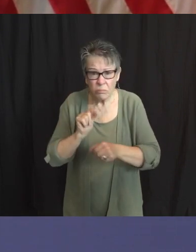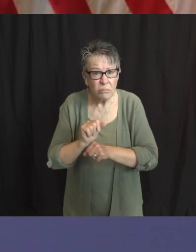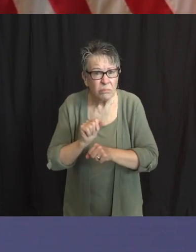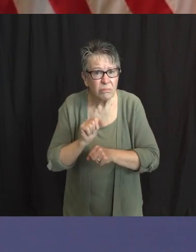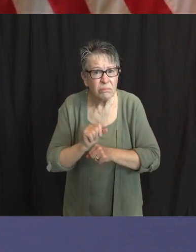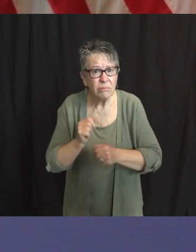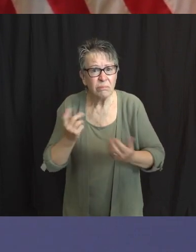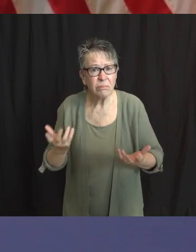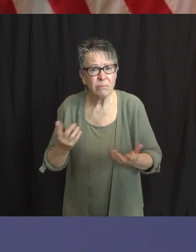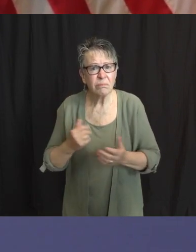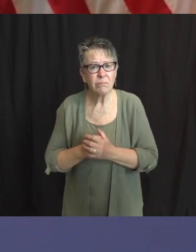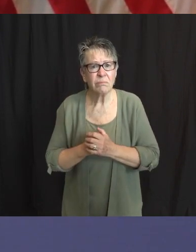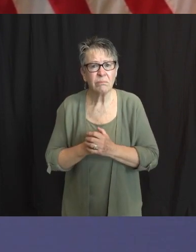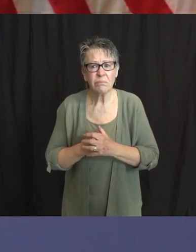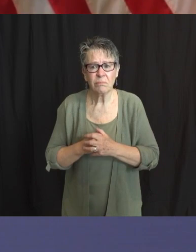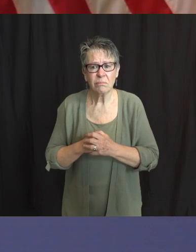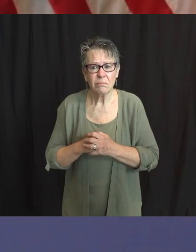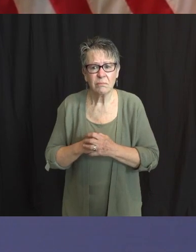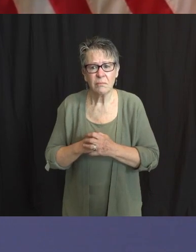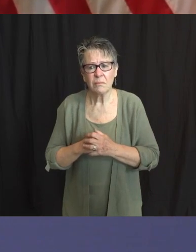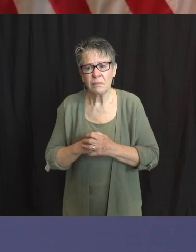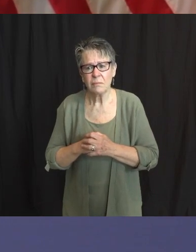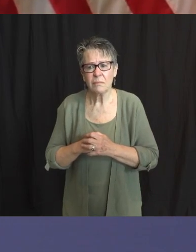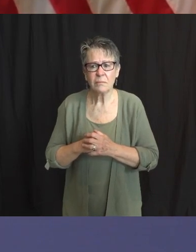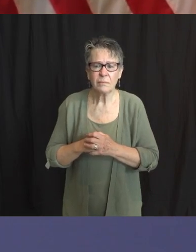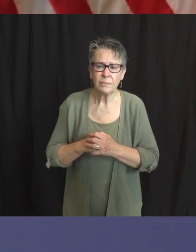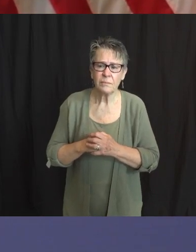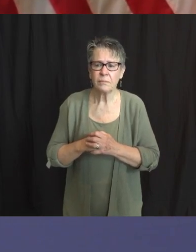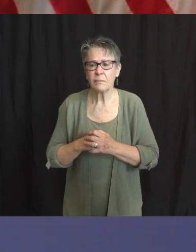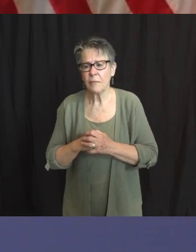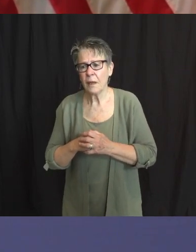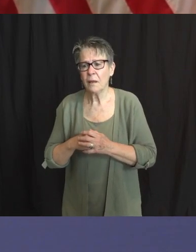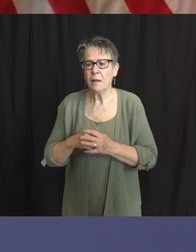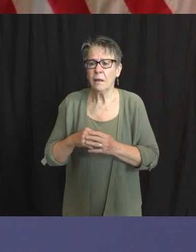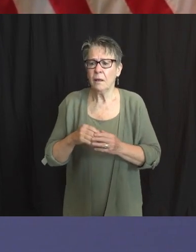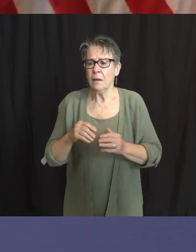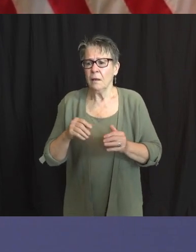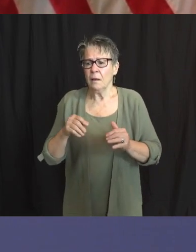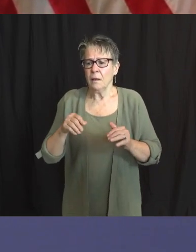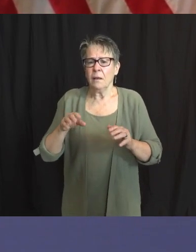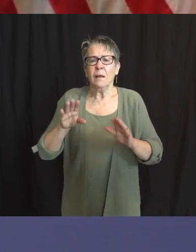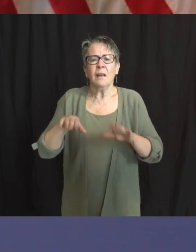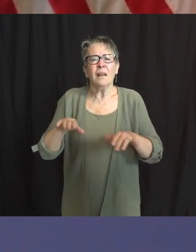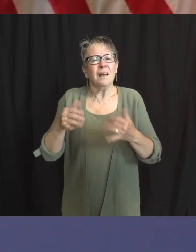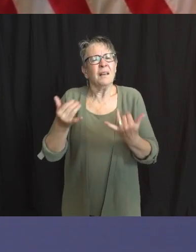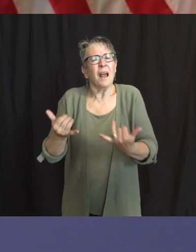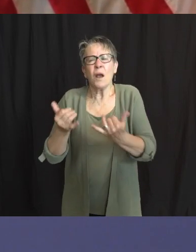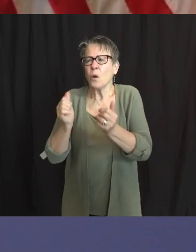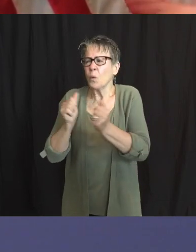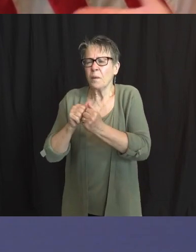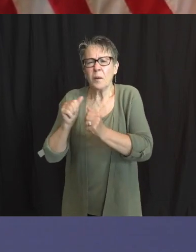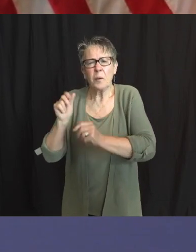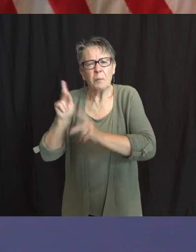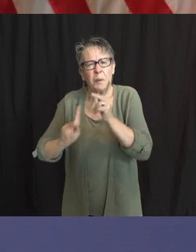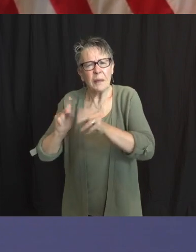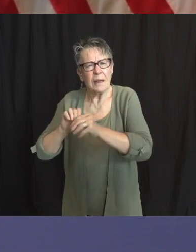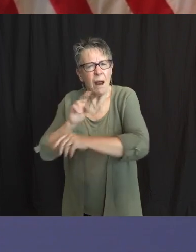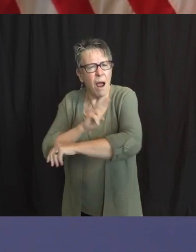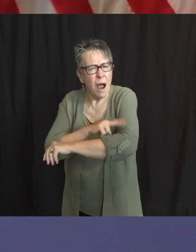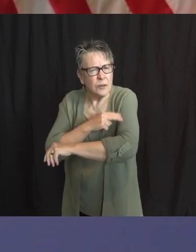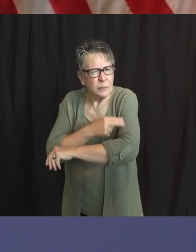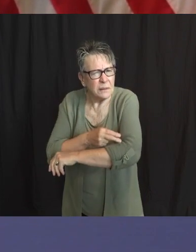county in-place contact tracing? I do not have a sense of the source of the infections, but I'll ask